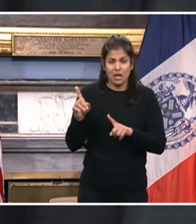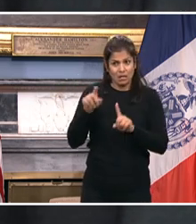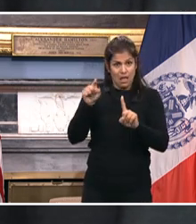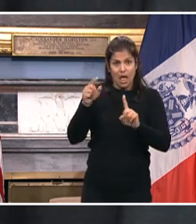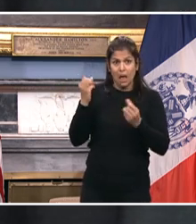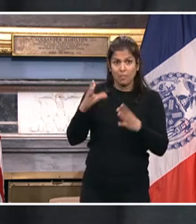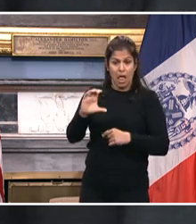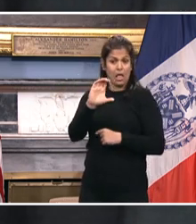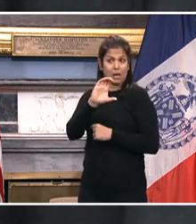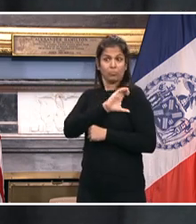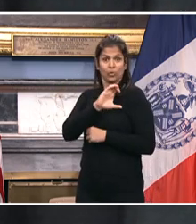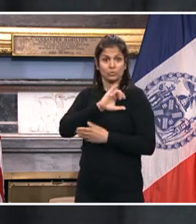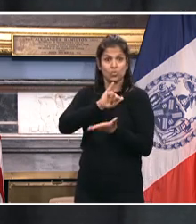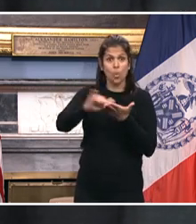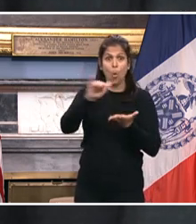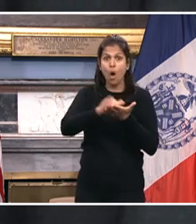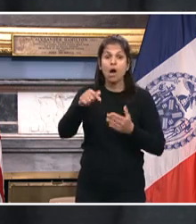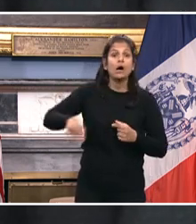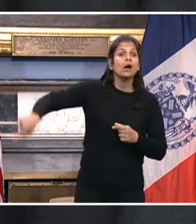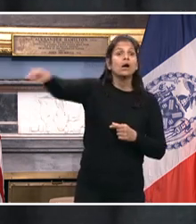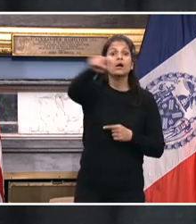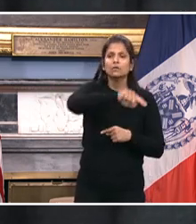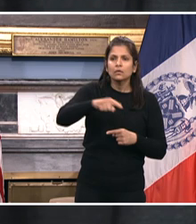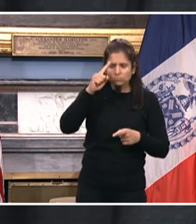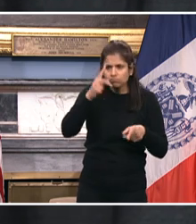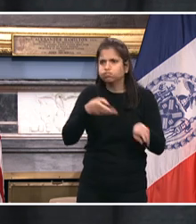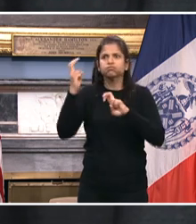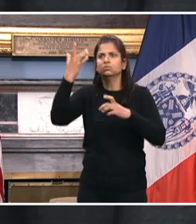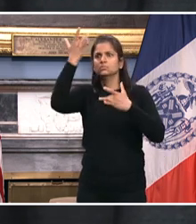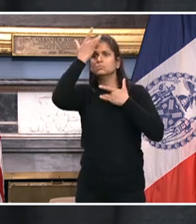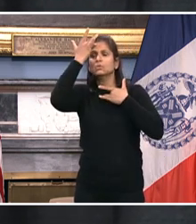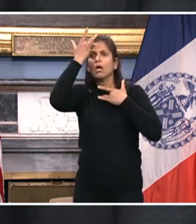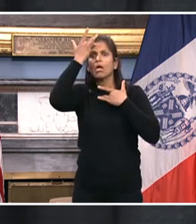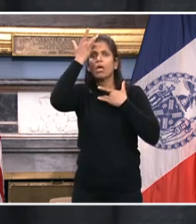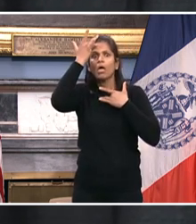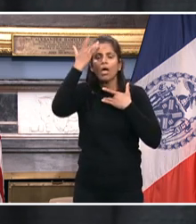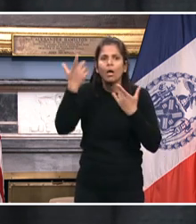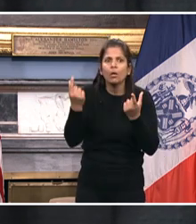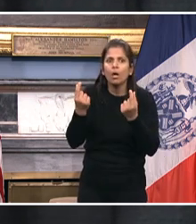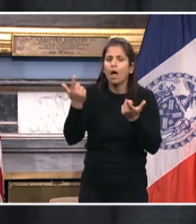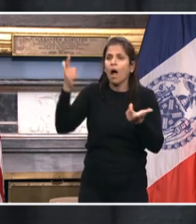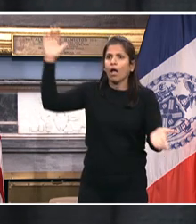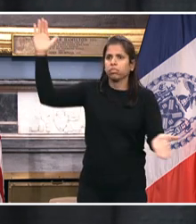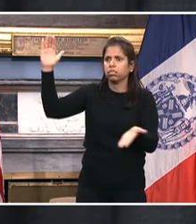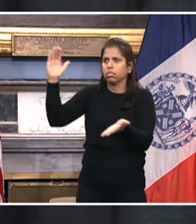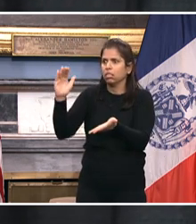don't worry. They have lower staffing than normal.